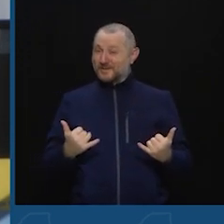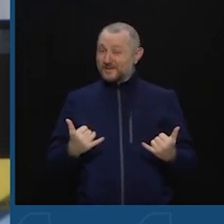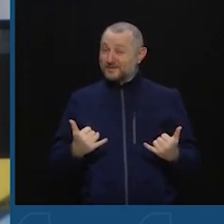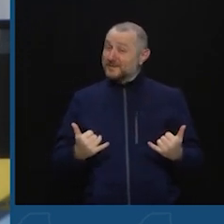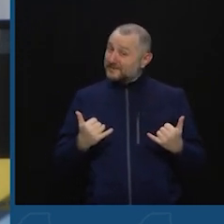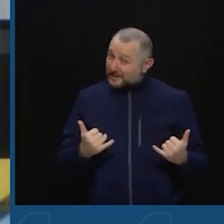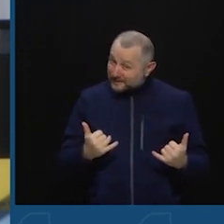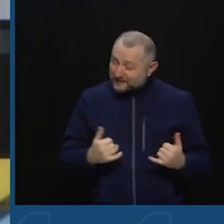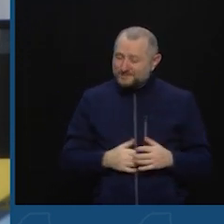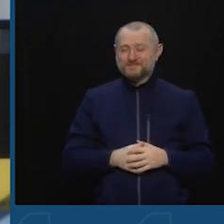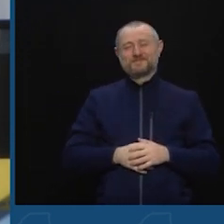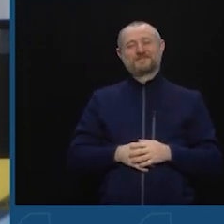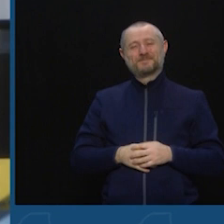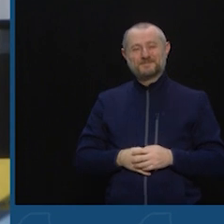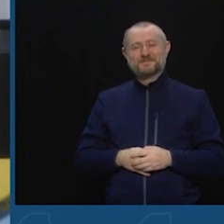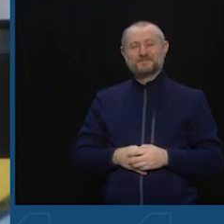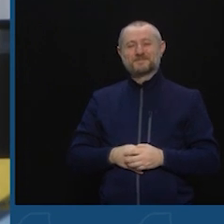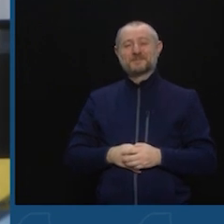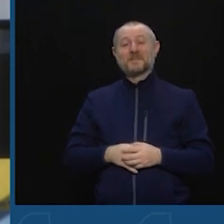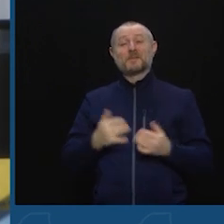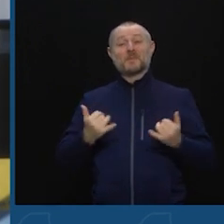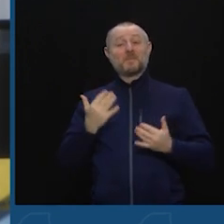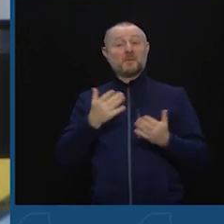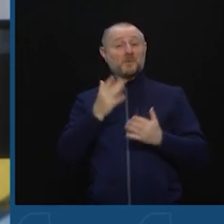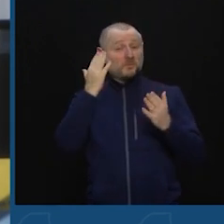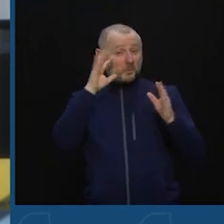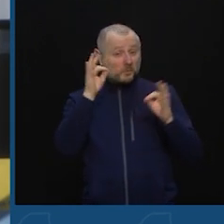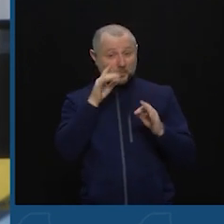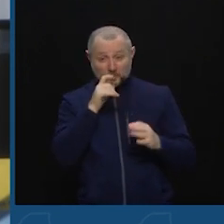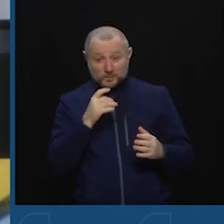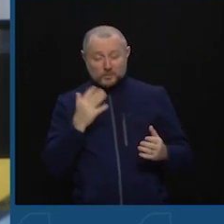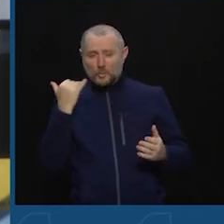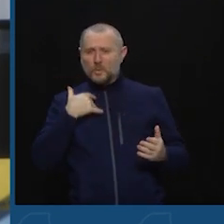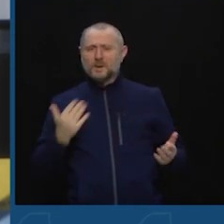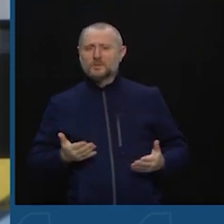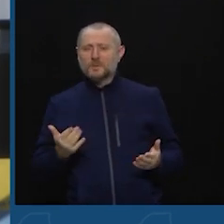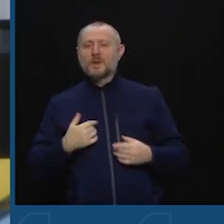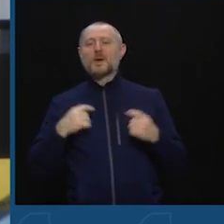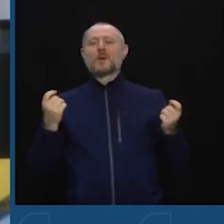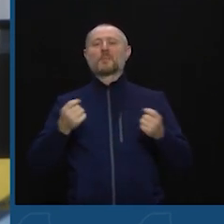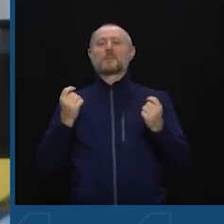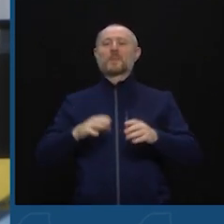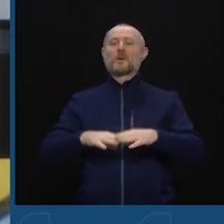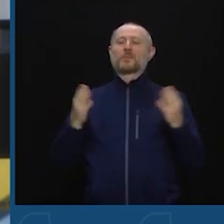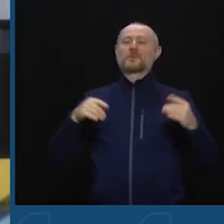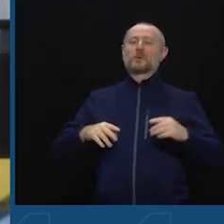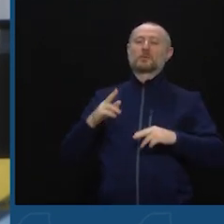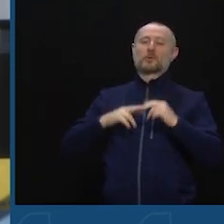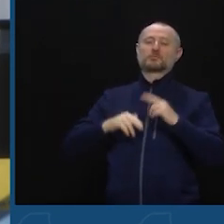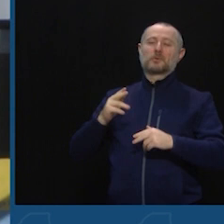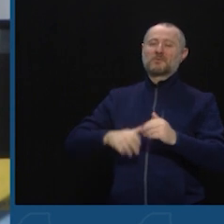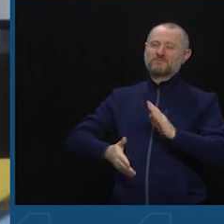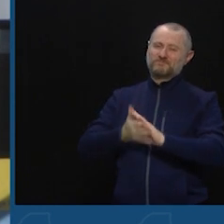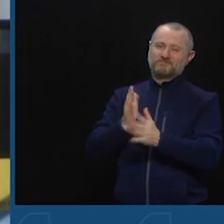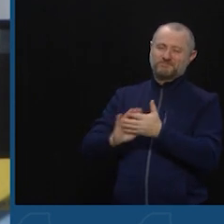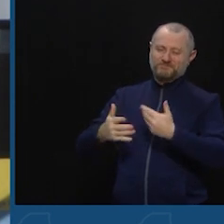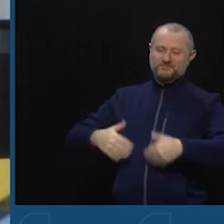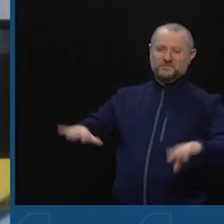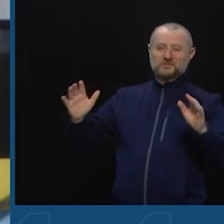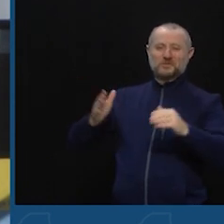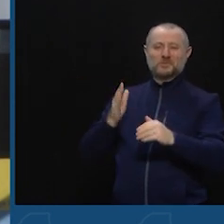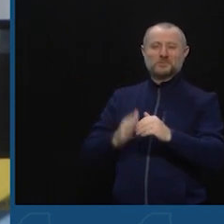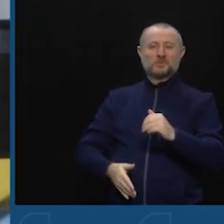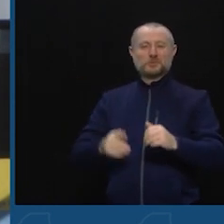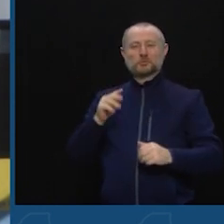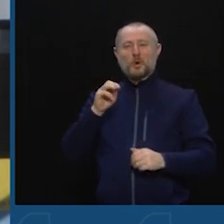get the memo, we're here to celebrate the opening. The construction is completed on Terminal B.